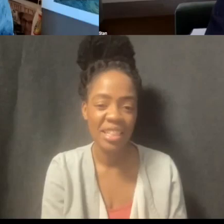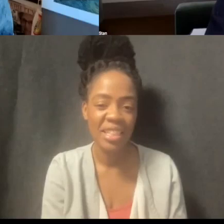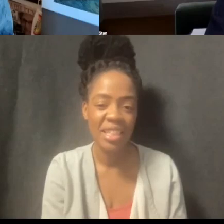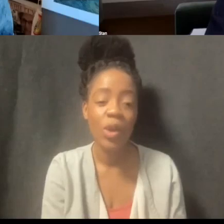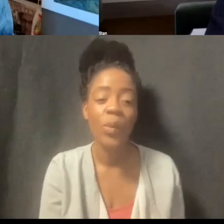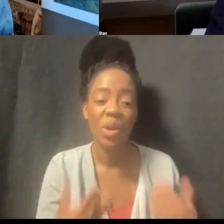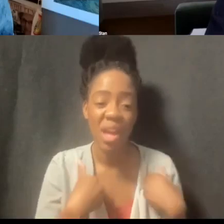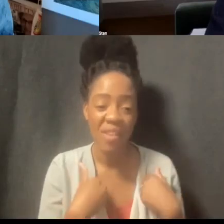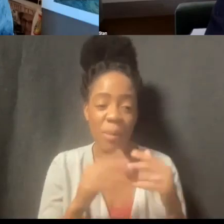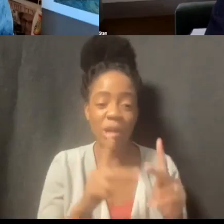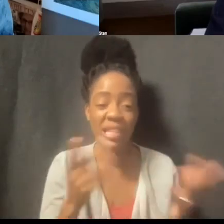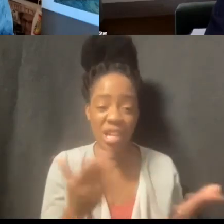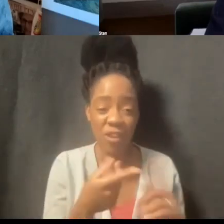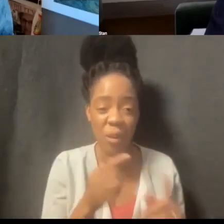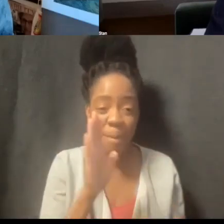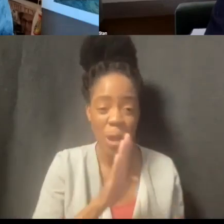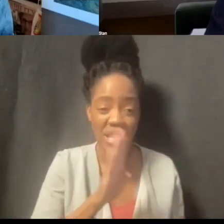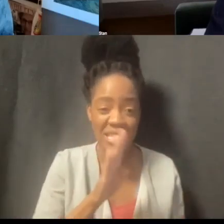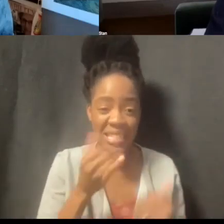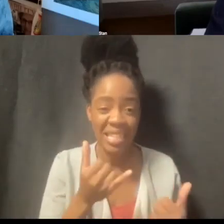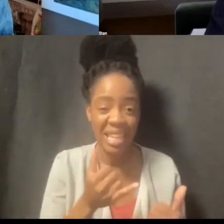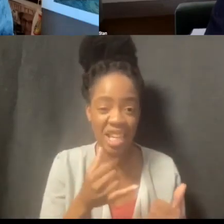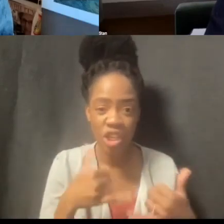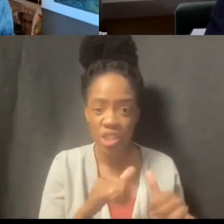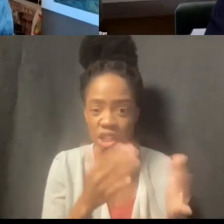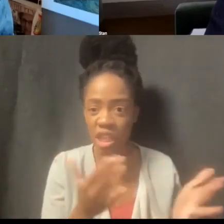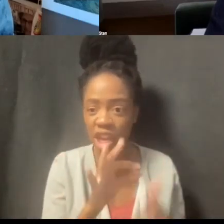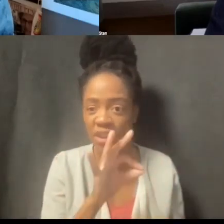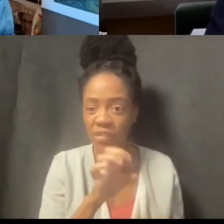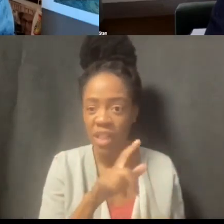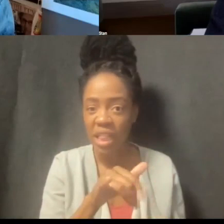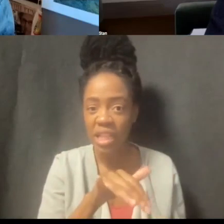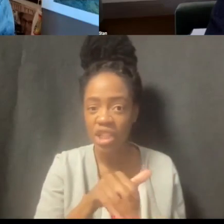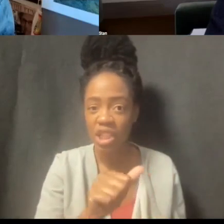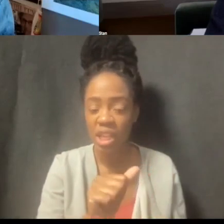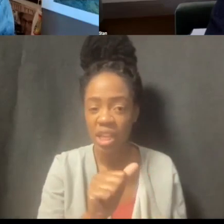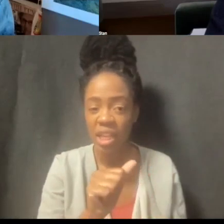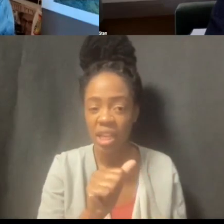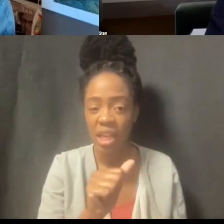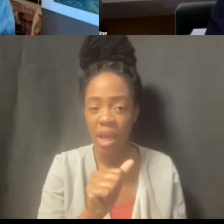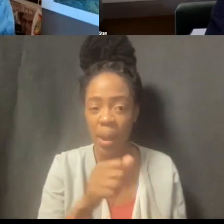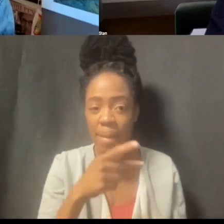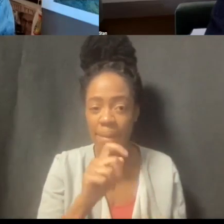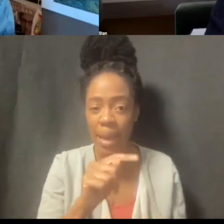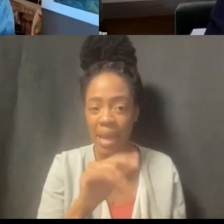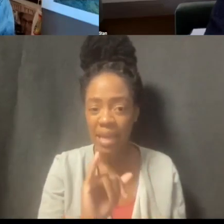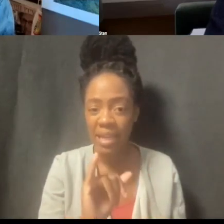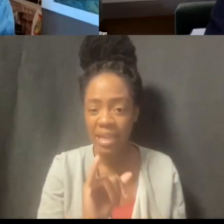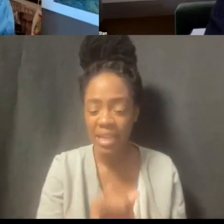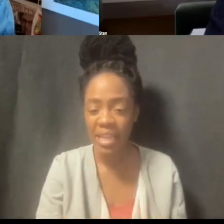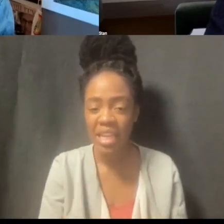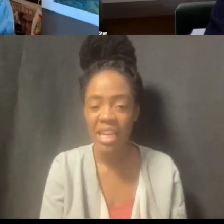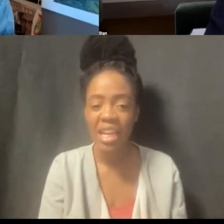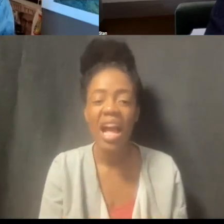from Boston today. Are you still on, Felicia? Felicia Patty. Ah, there she is. Felicia